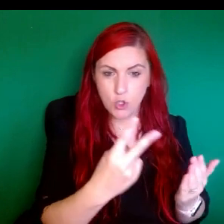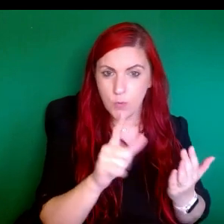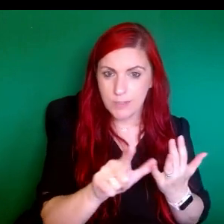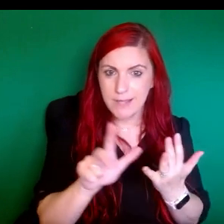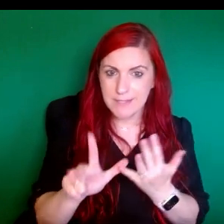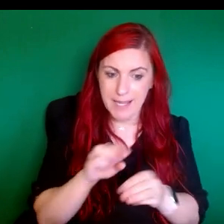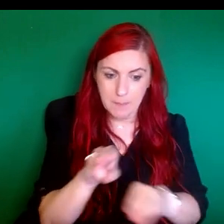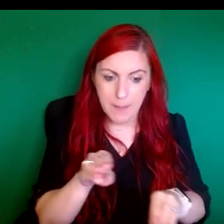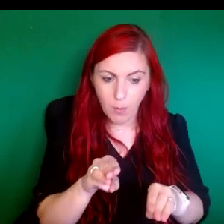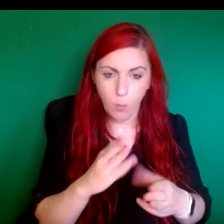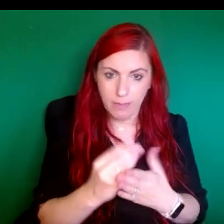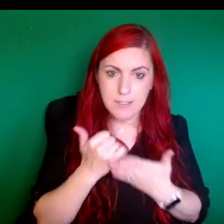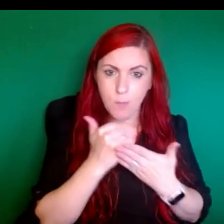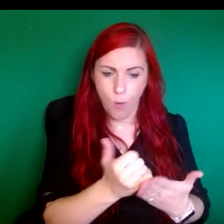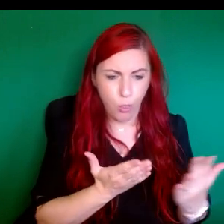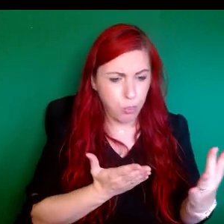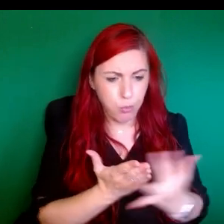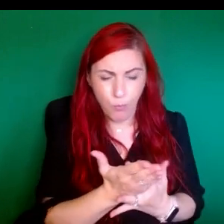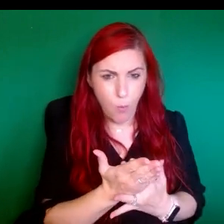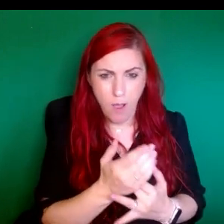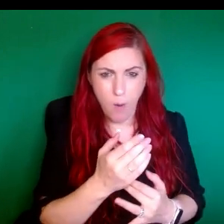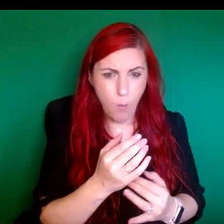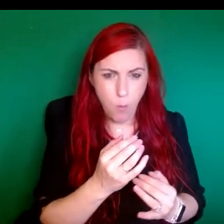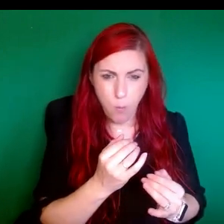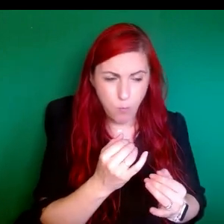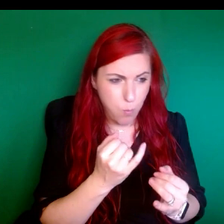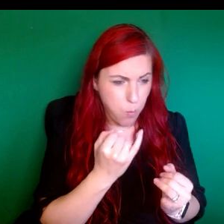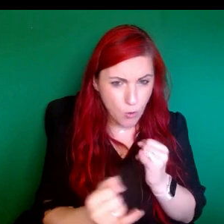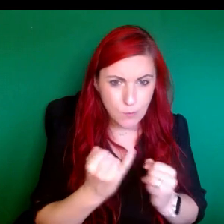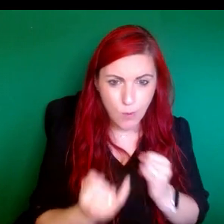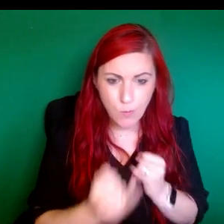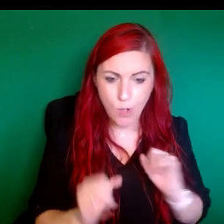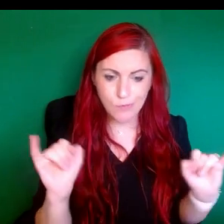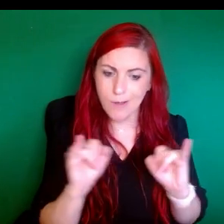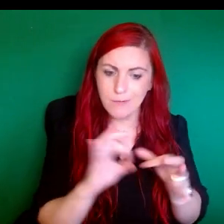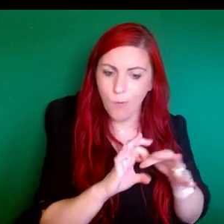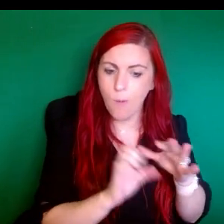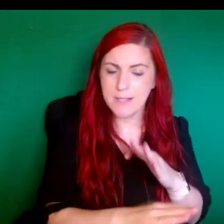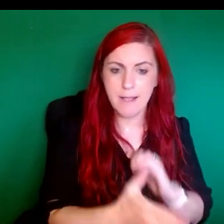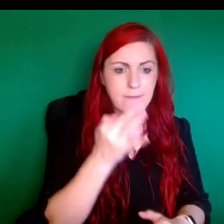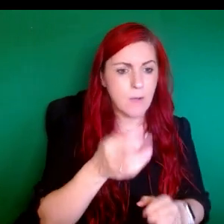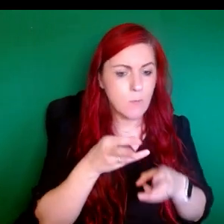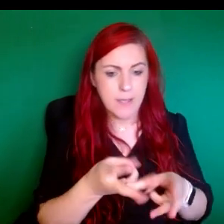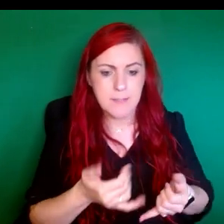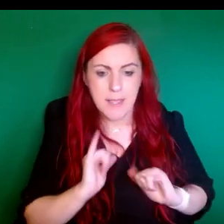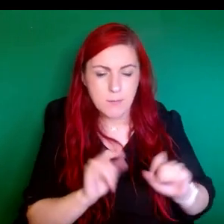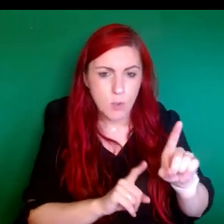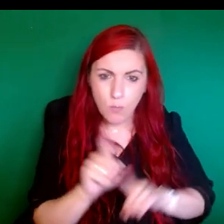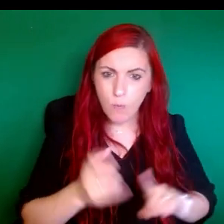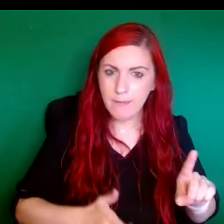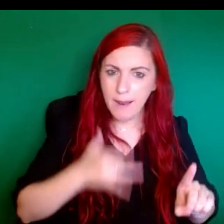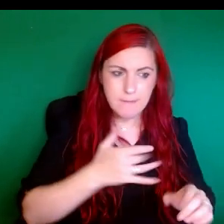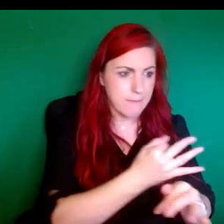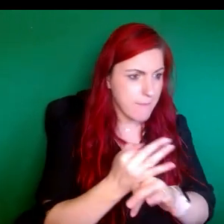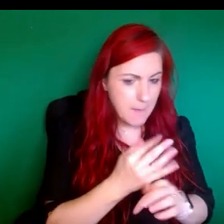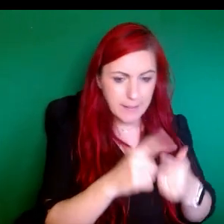homelessness crisis, and found innovative ways to improve the experience of families and individuals spending longer periods in emergency